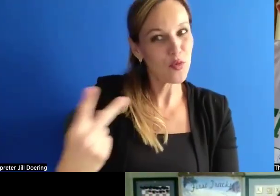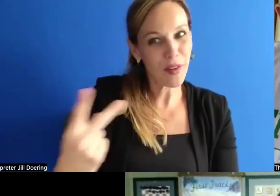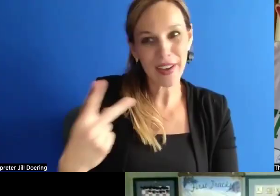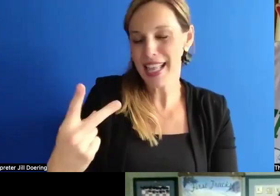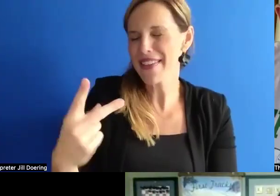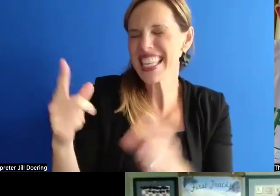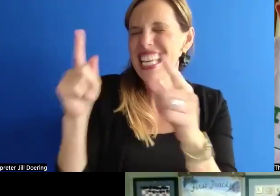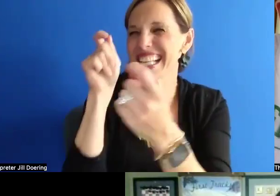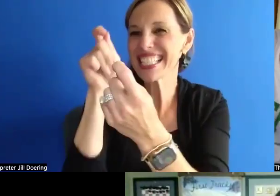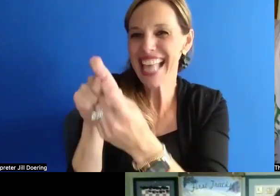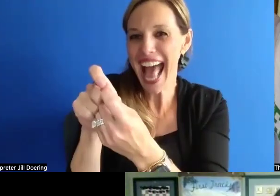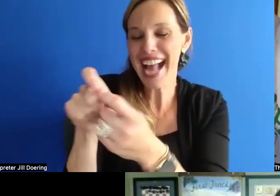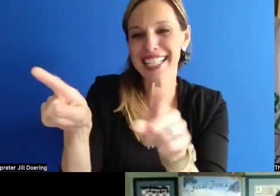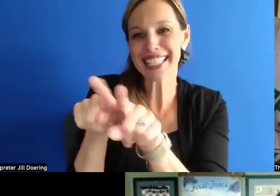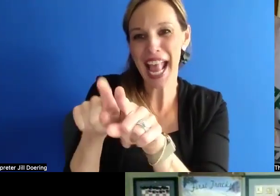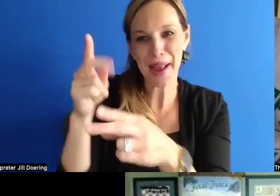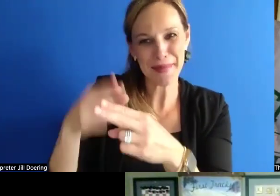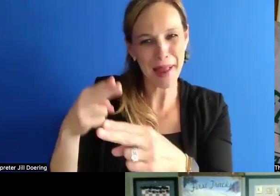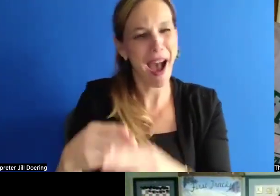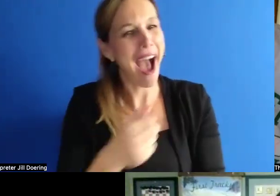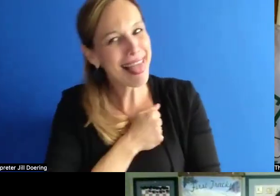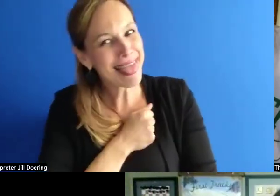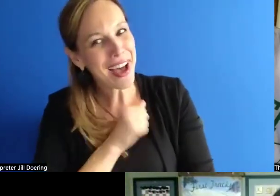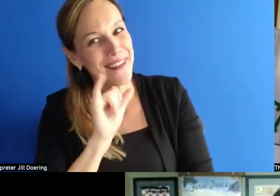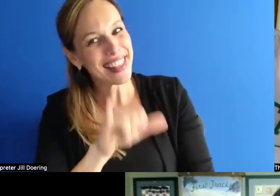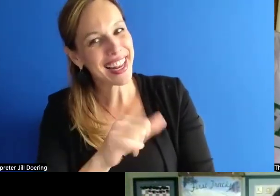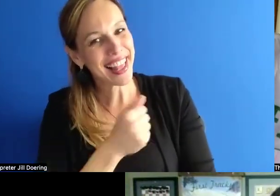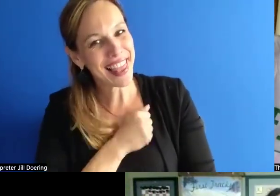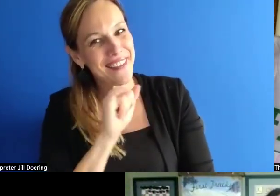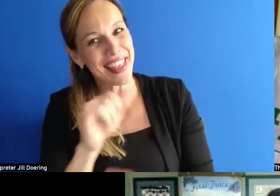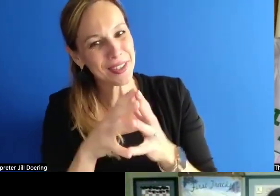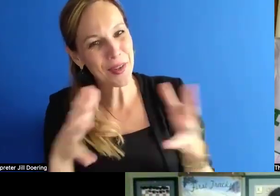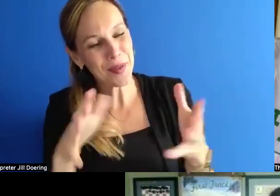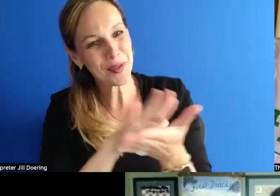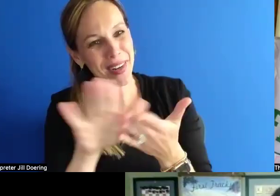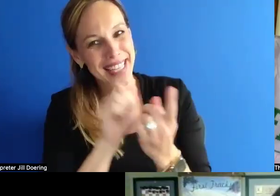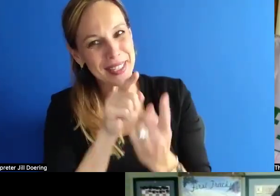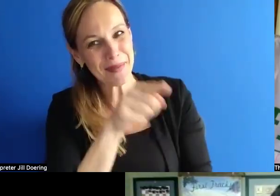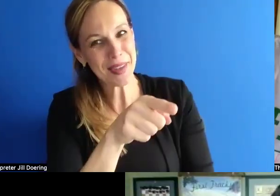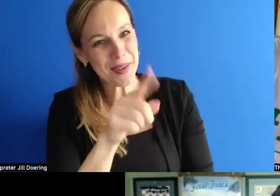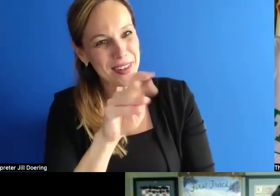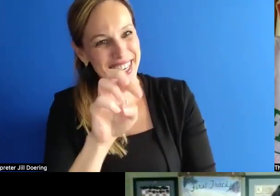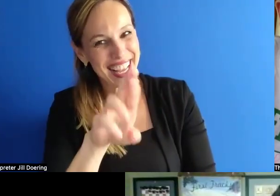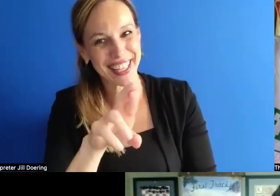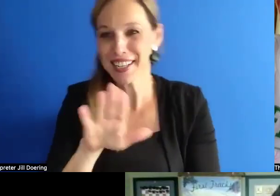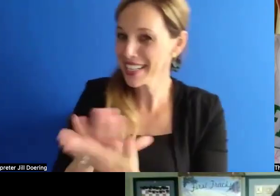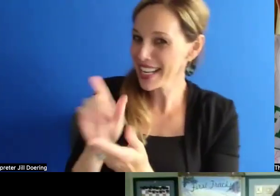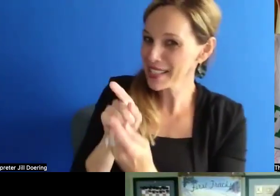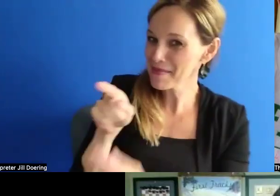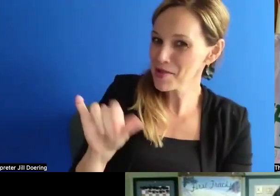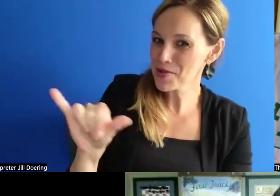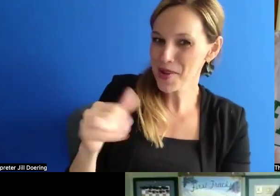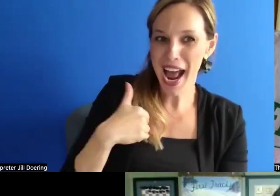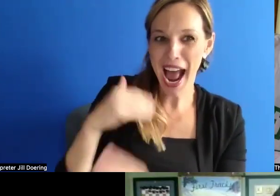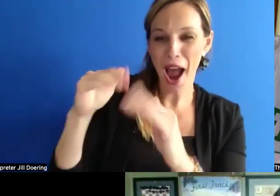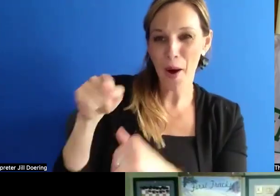same name. I love that. I love it so much. So nice to meet you, Taylor. Nice to meet you too, and I hope you have a good day.